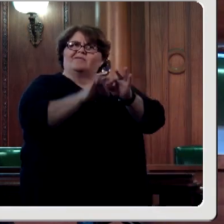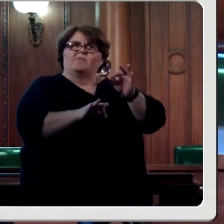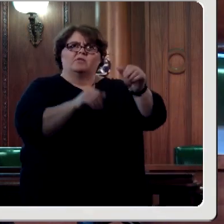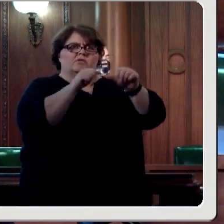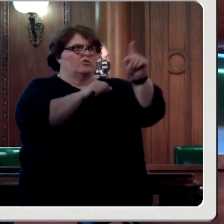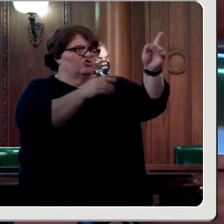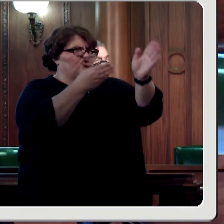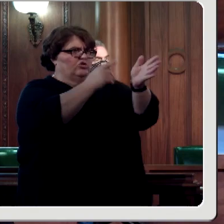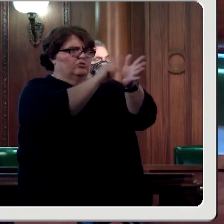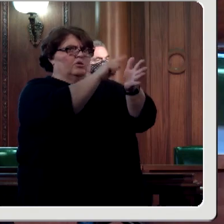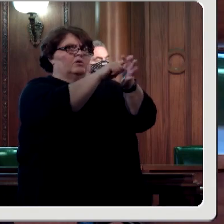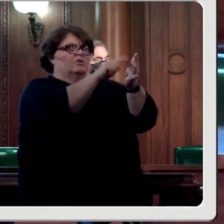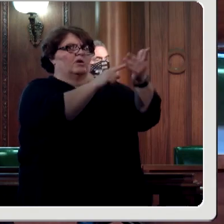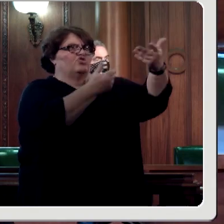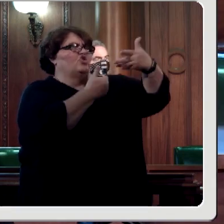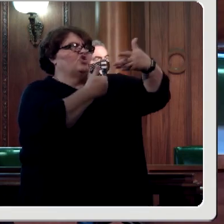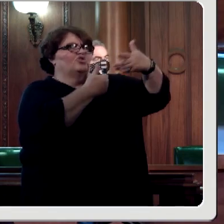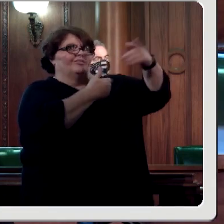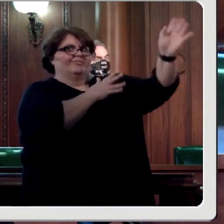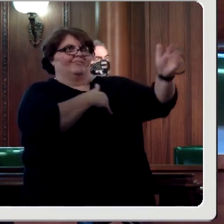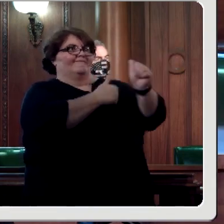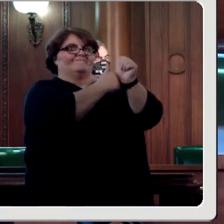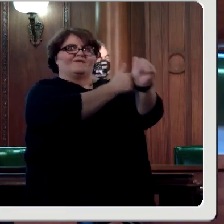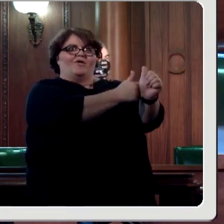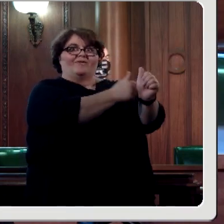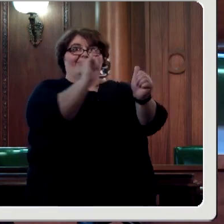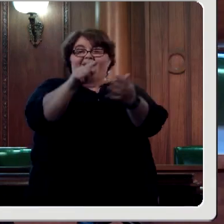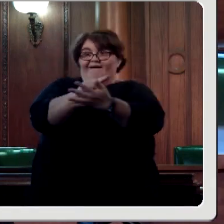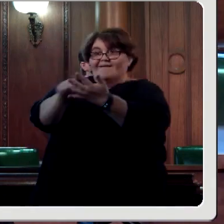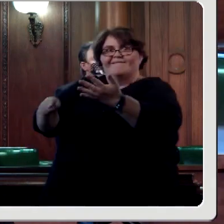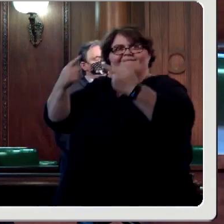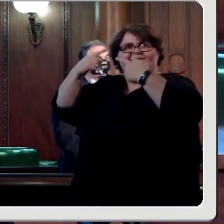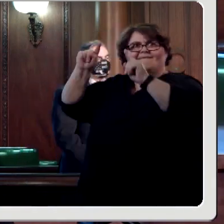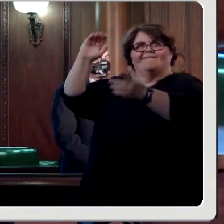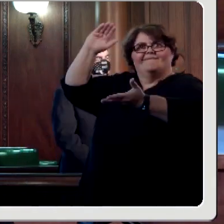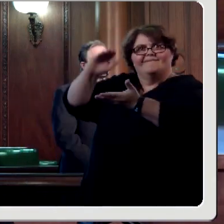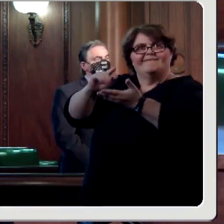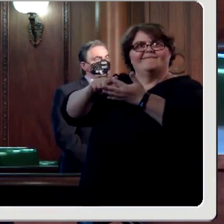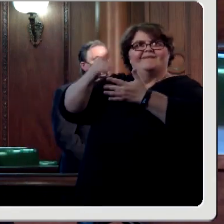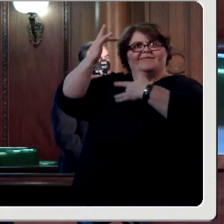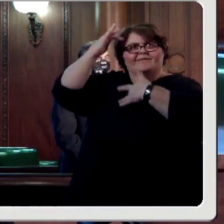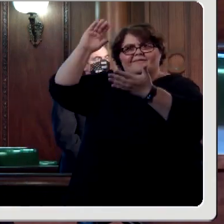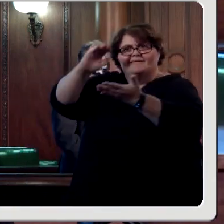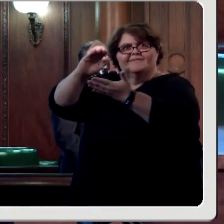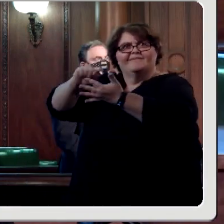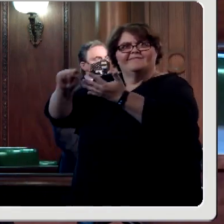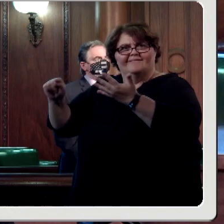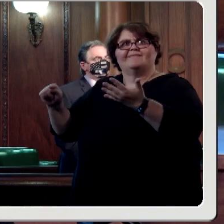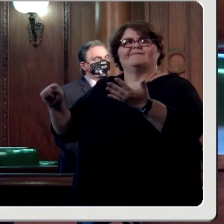of nursing and care protocols, of access to more effective treatments, and a better